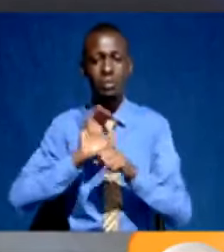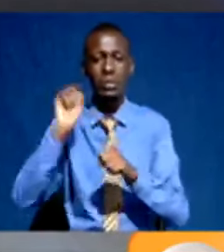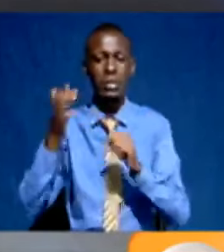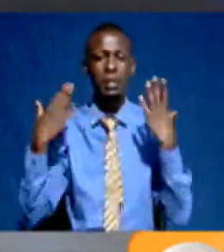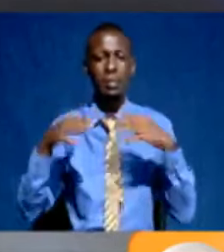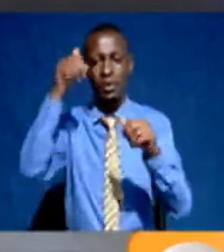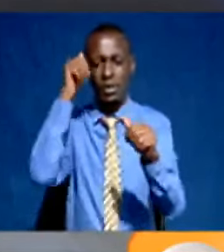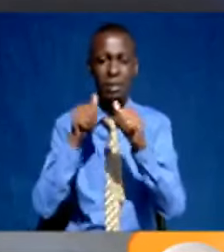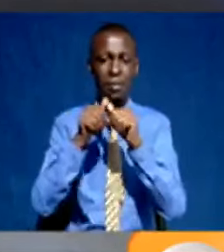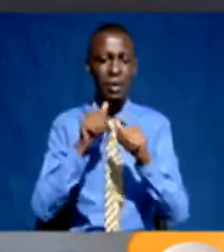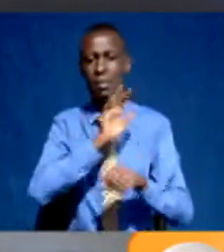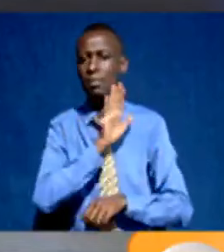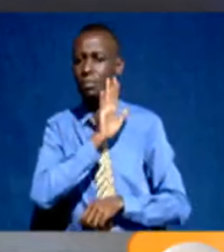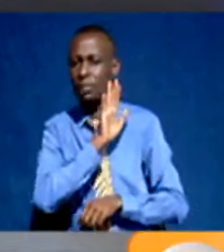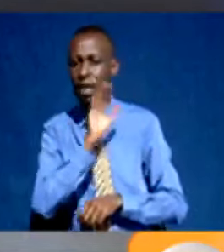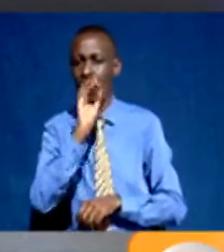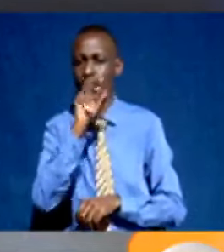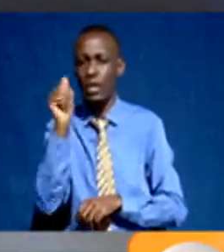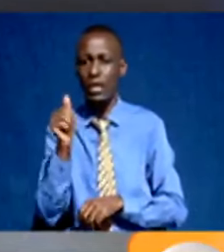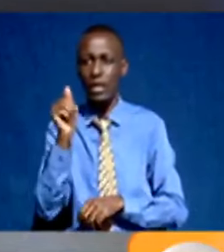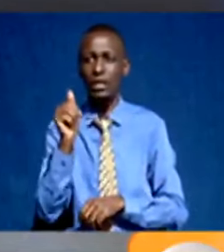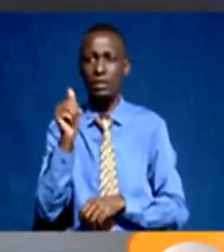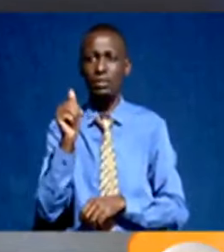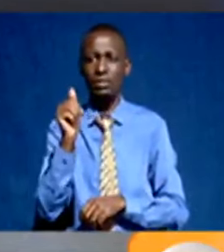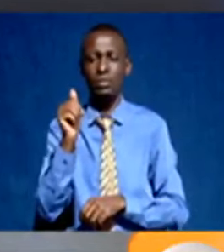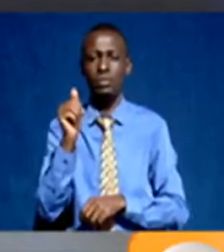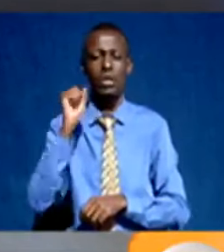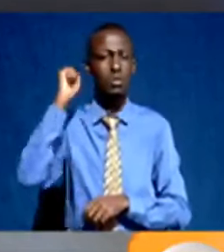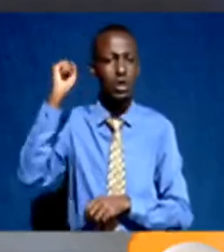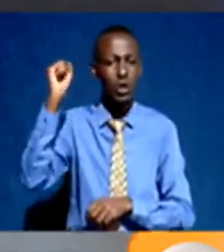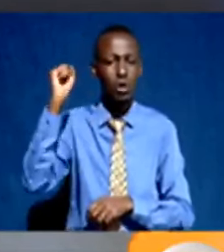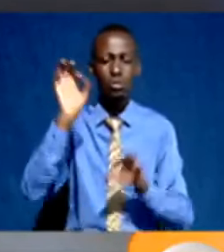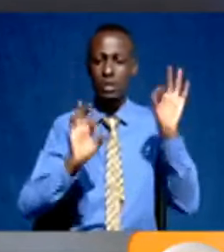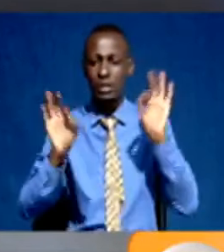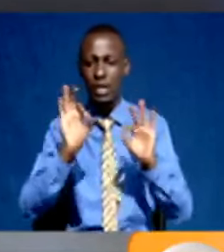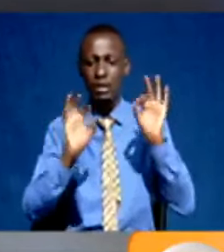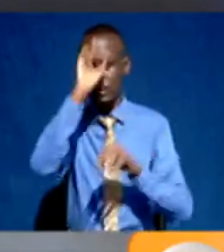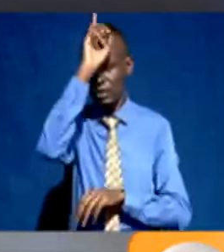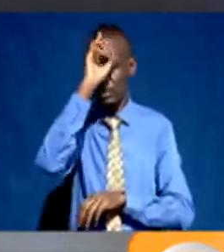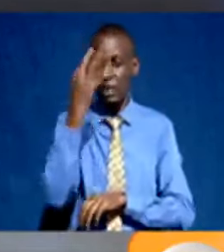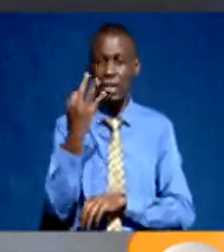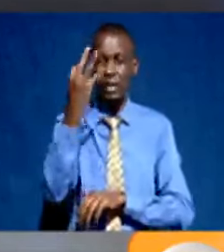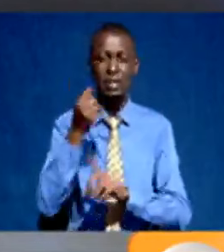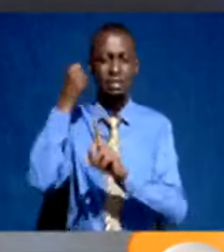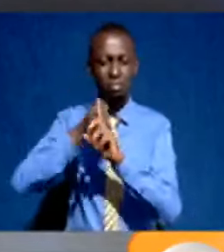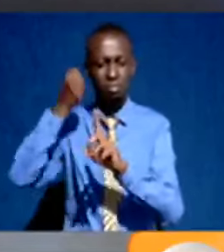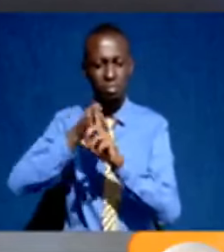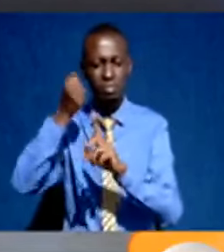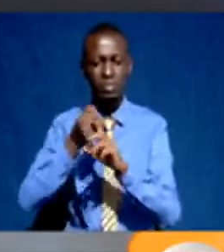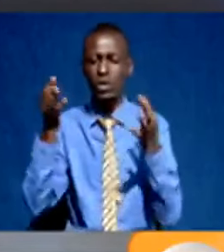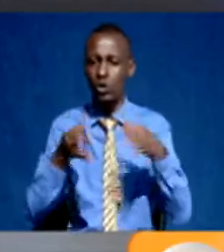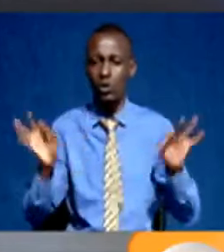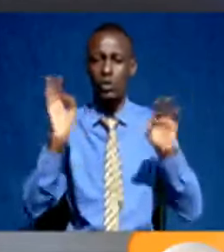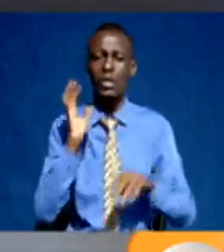Jaramogi Oginga Odinga for his fierce political style, ranging from the push to release Mzee Jomo Kenyatta to